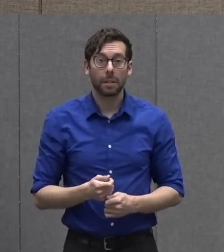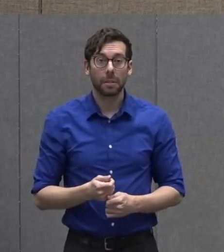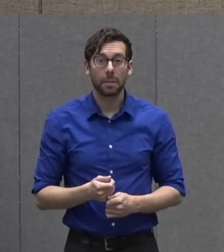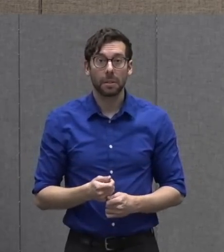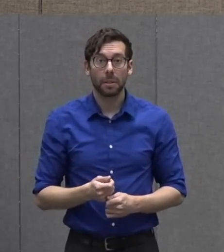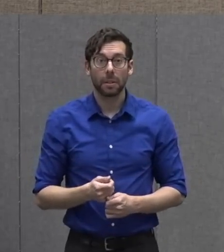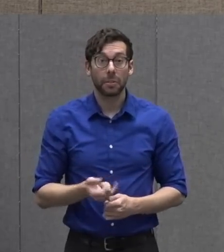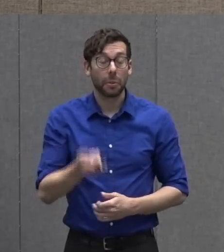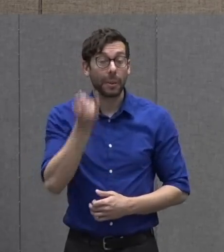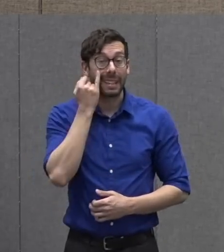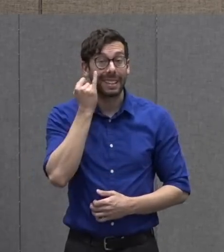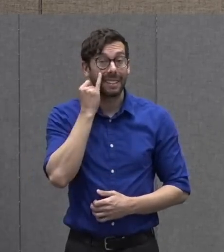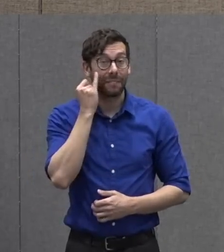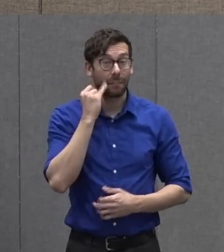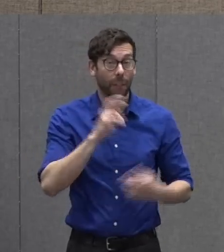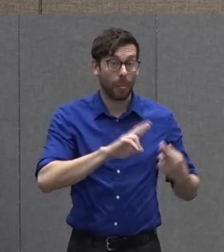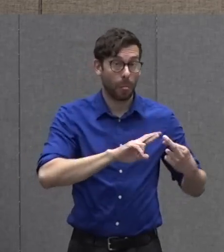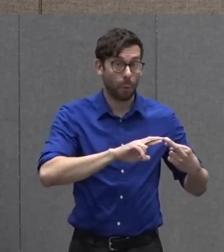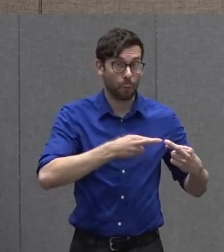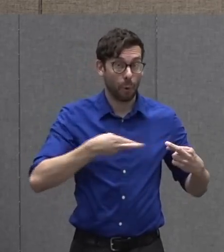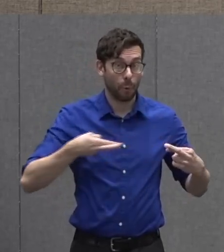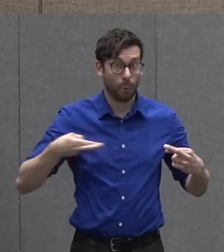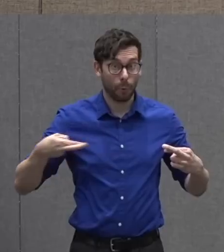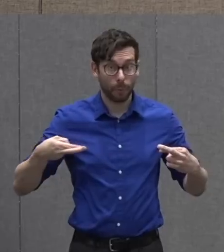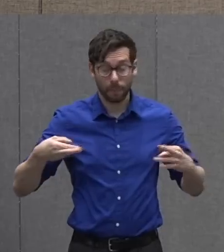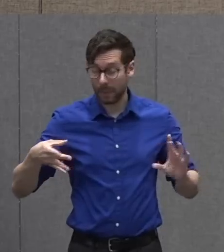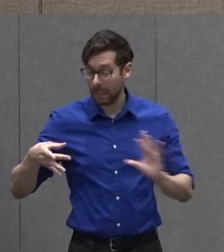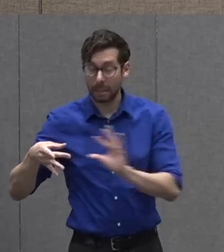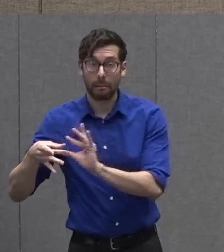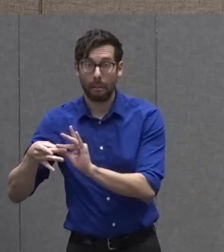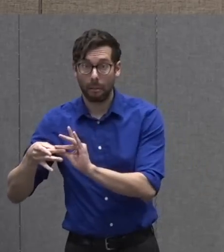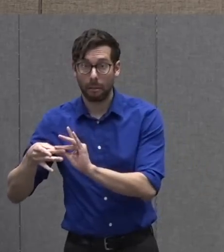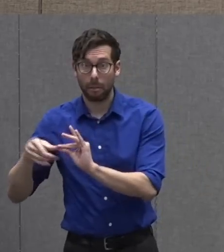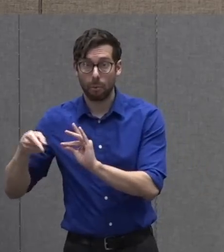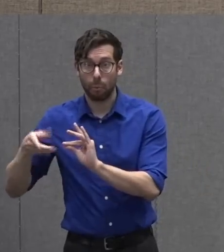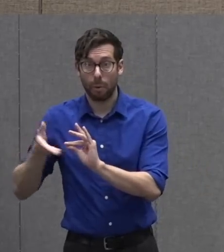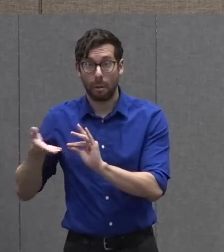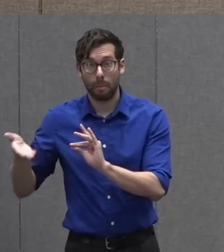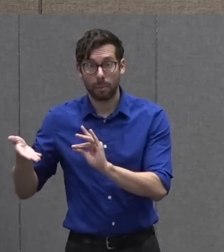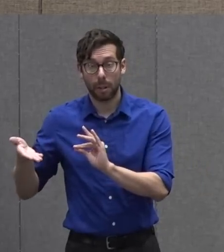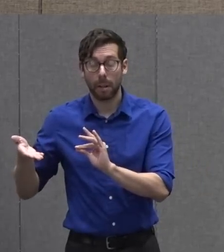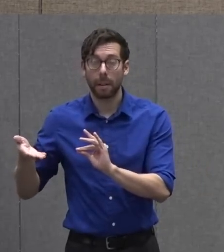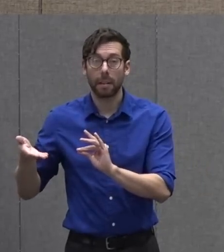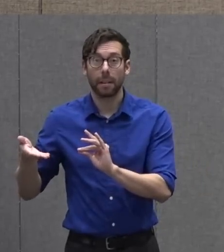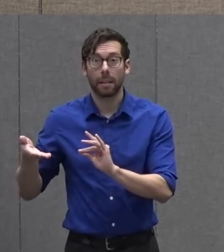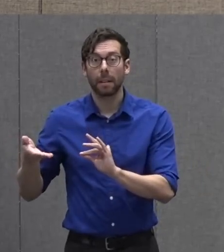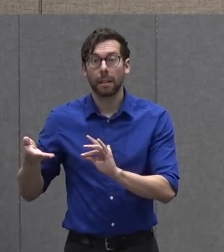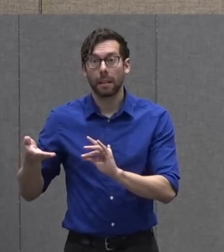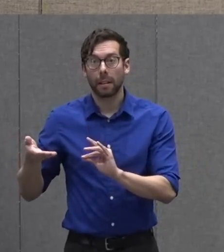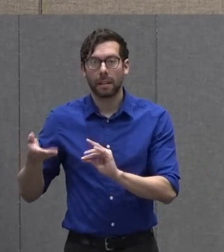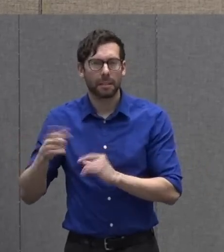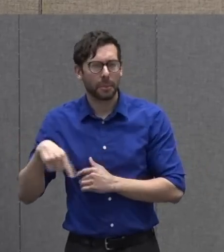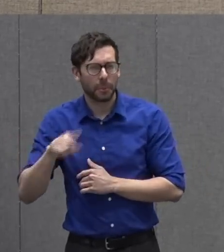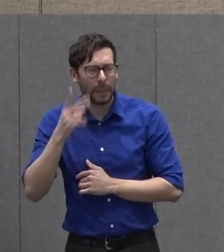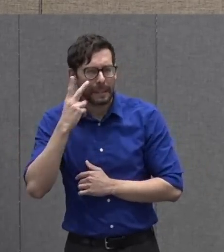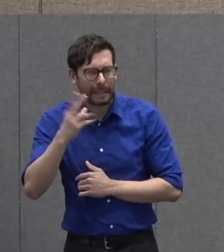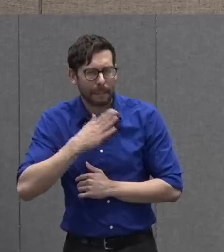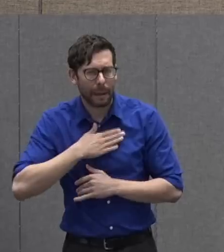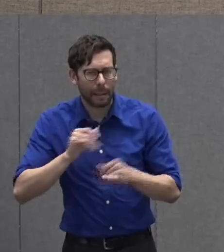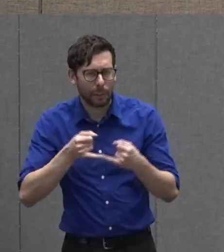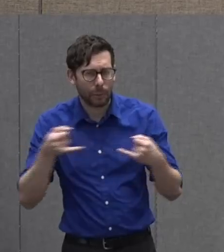was connected to something else. We'll use this as my example. I don't know if you can see my string here. It's very